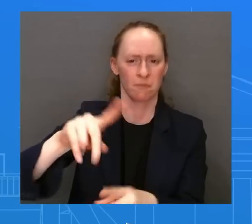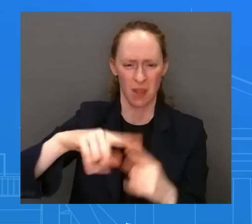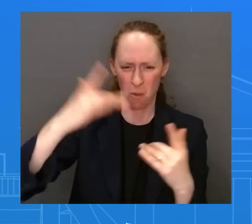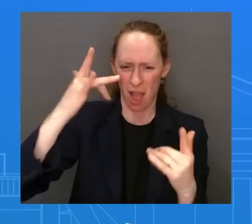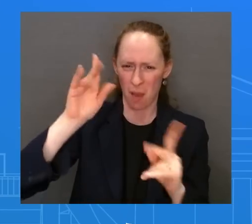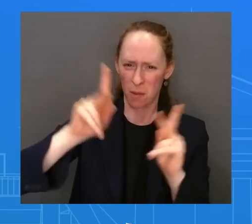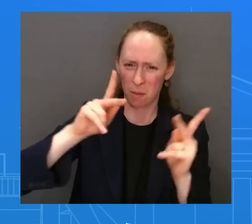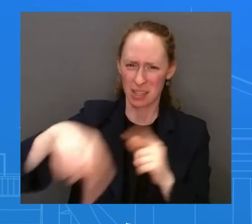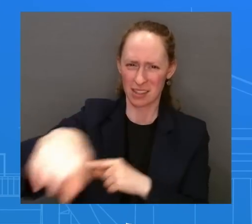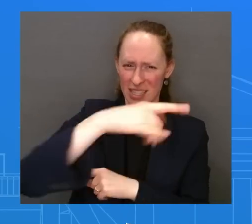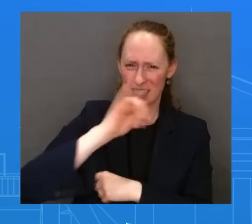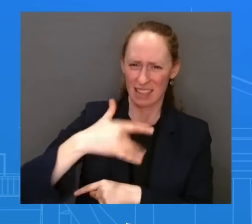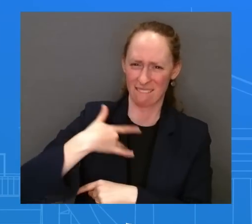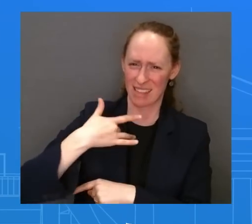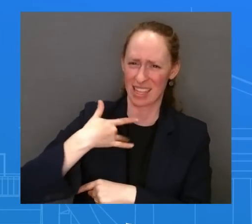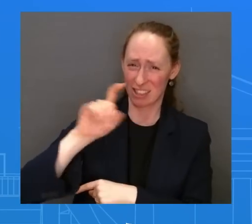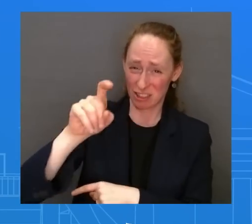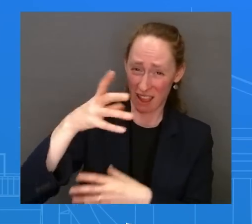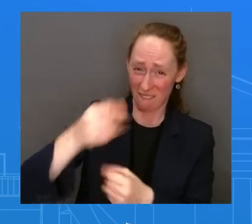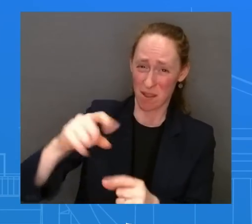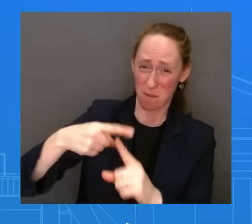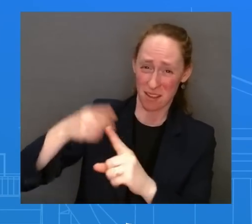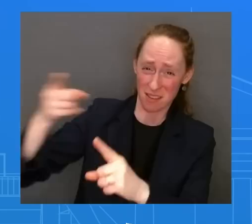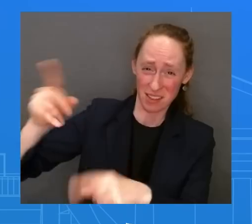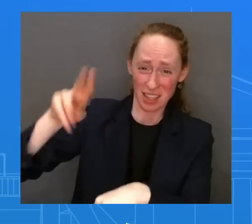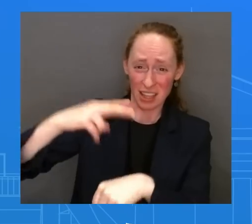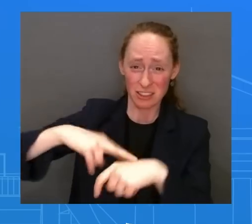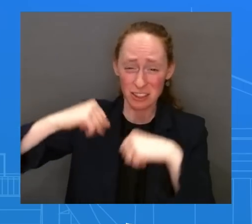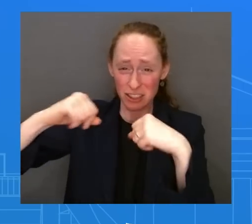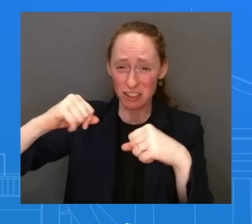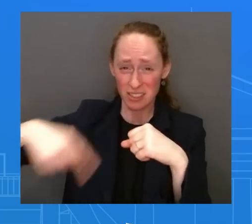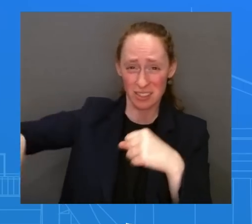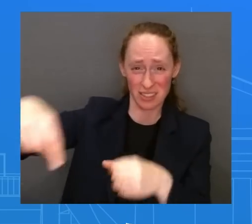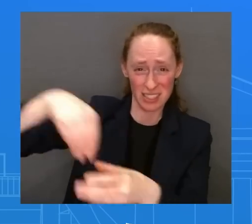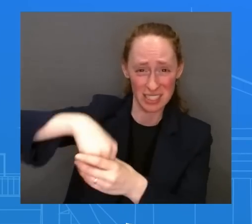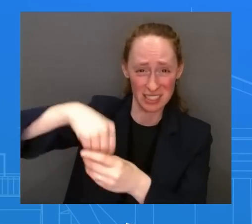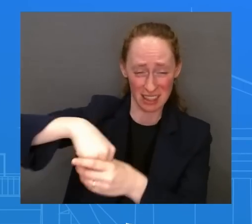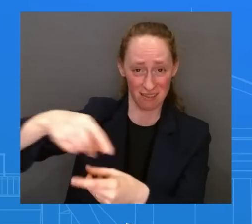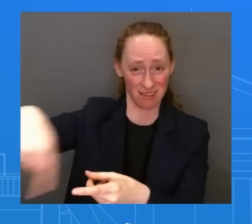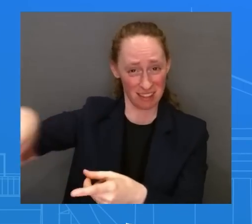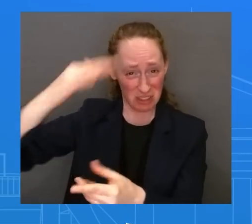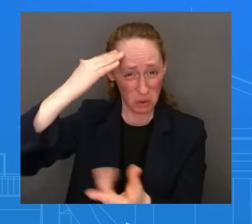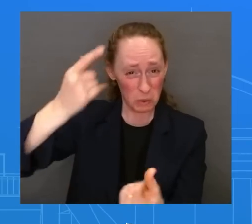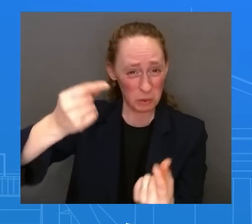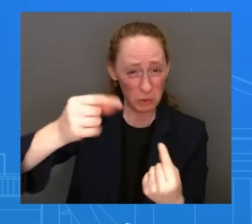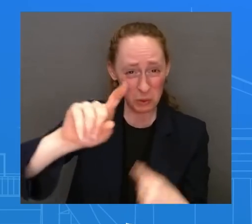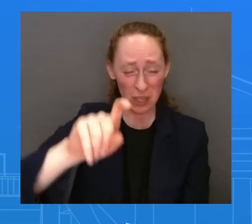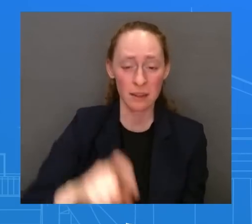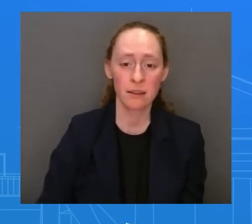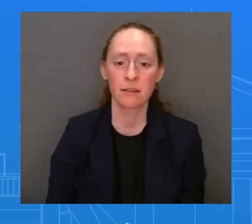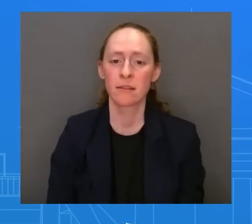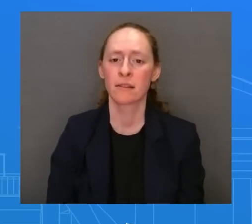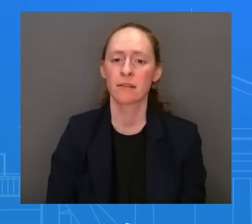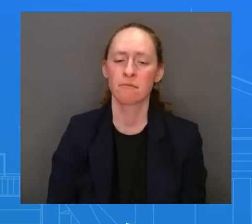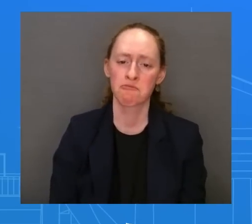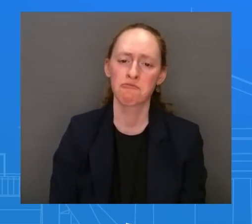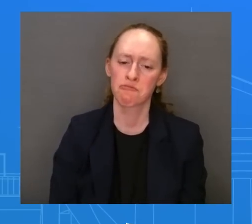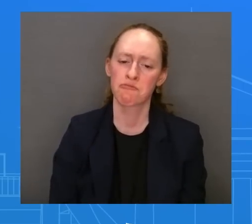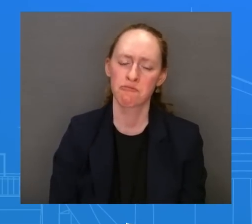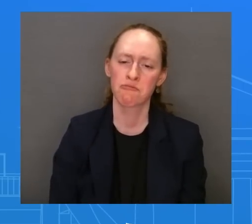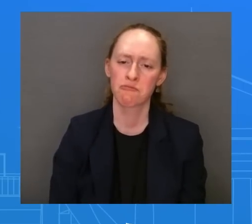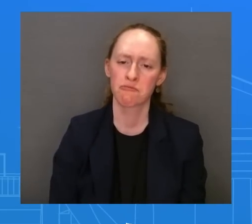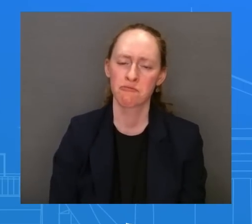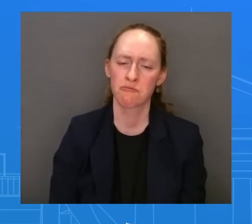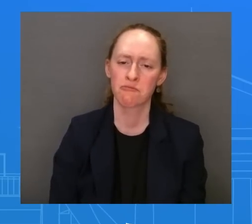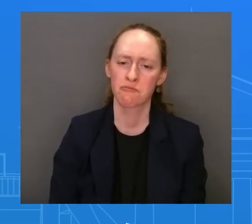what what this report lays up the president does have trust and confidence in his National Security team uh